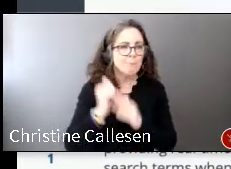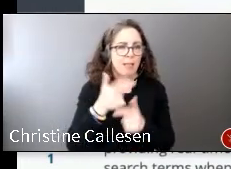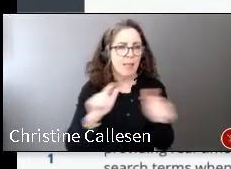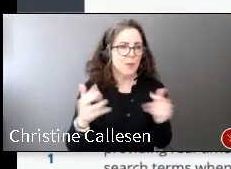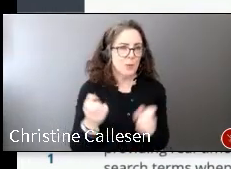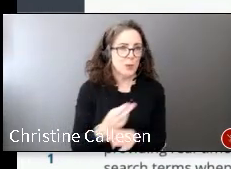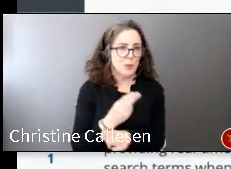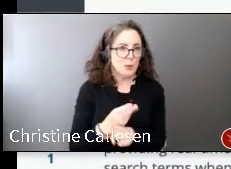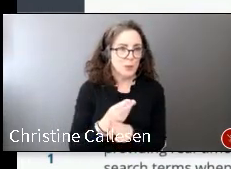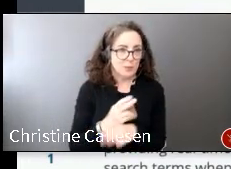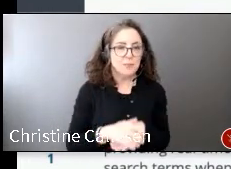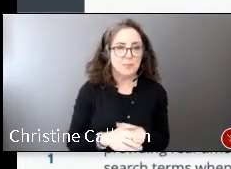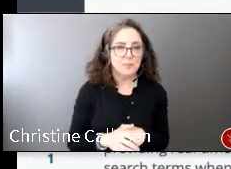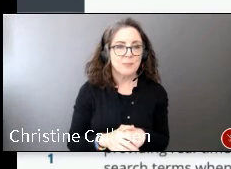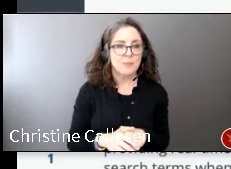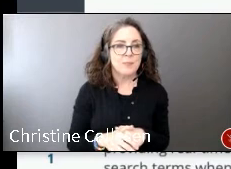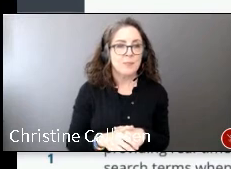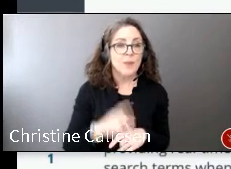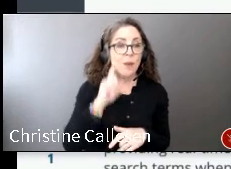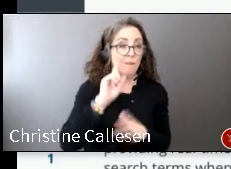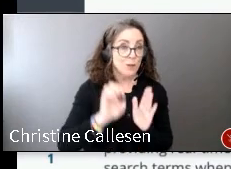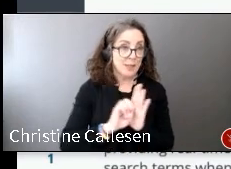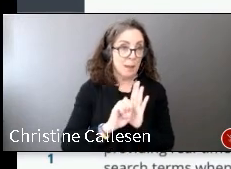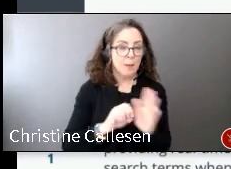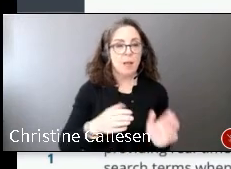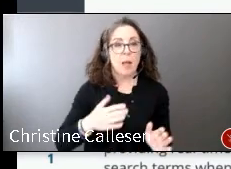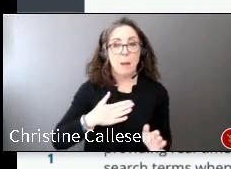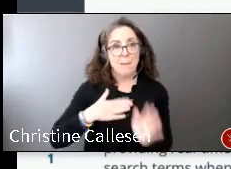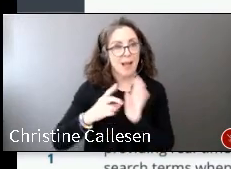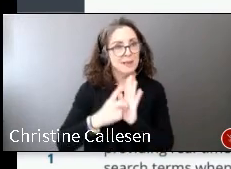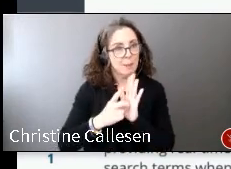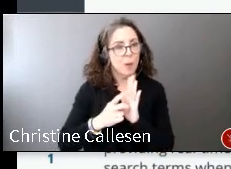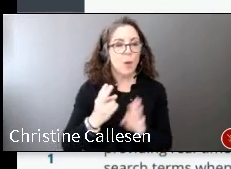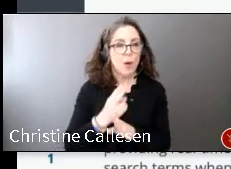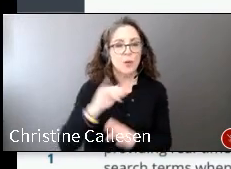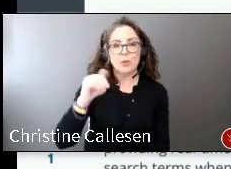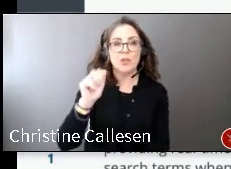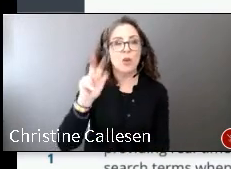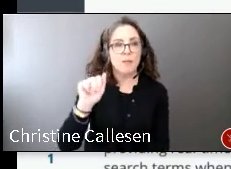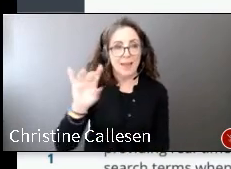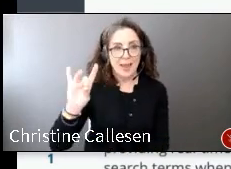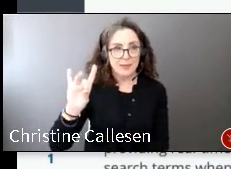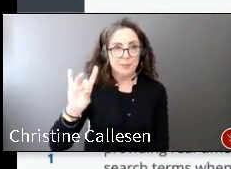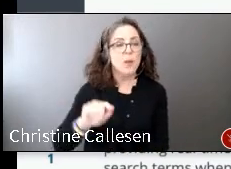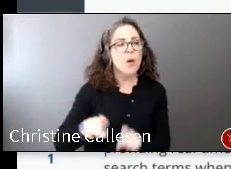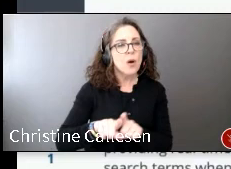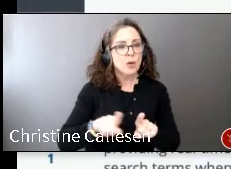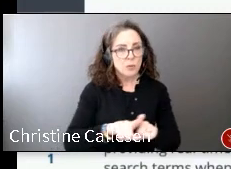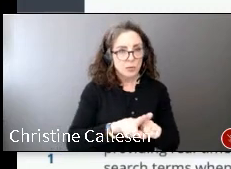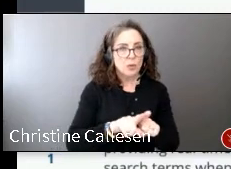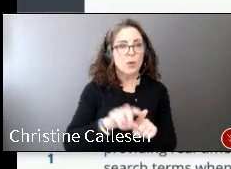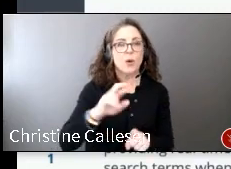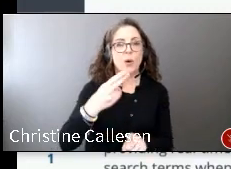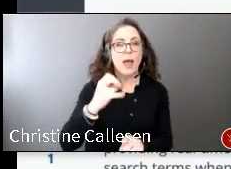use. For example, for my demo, I'll just use Java 8. Also,